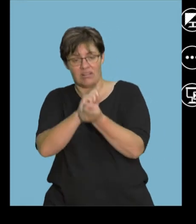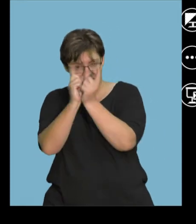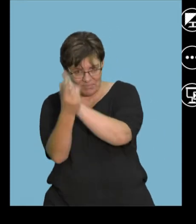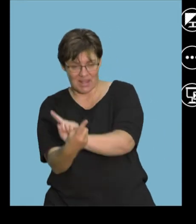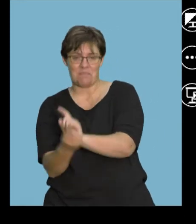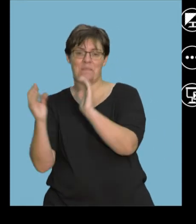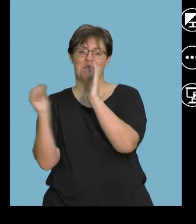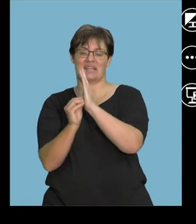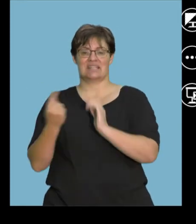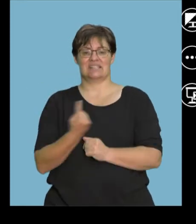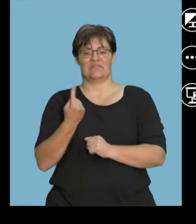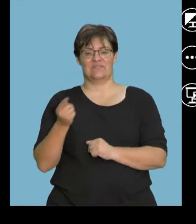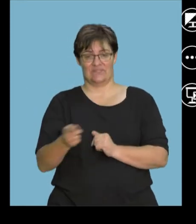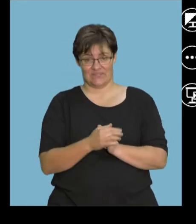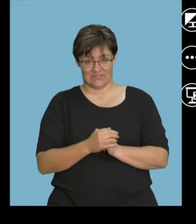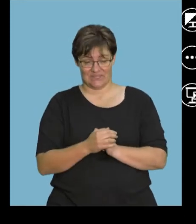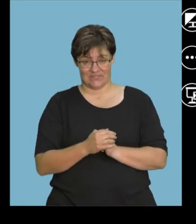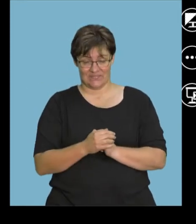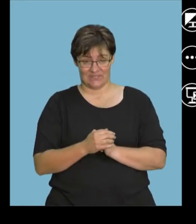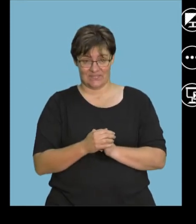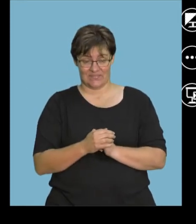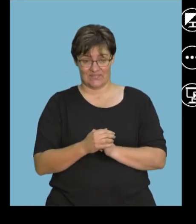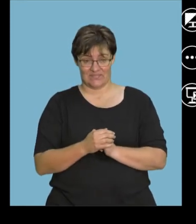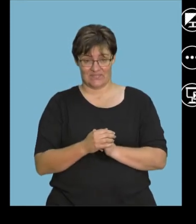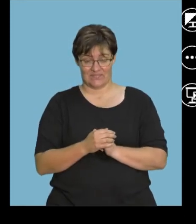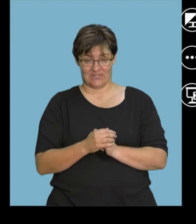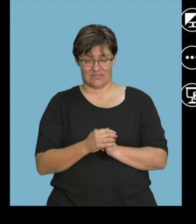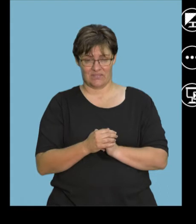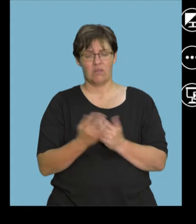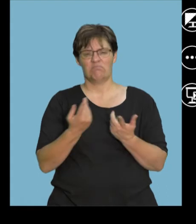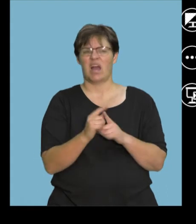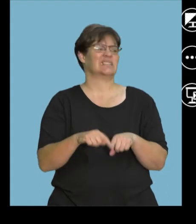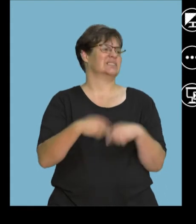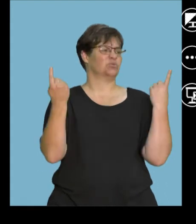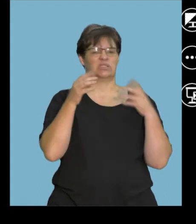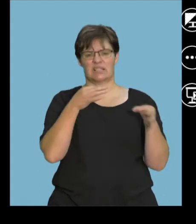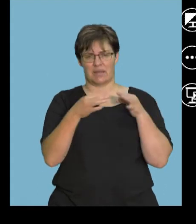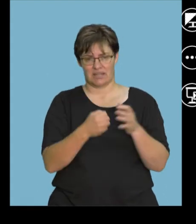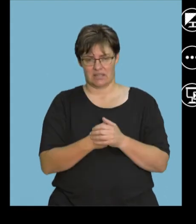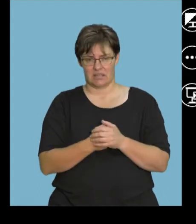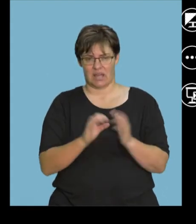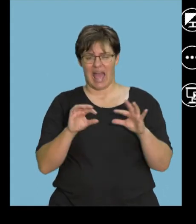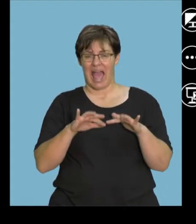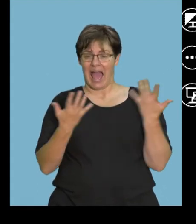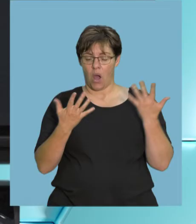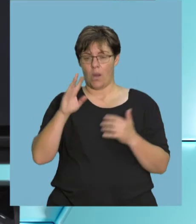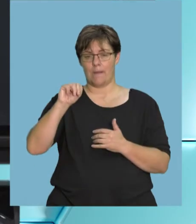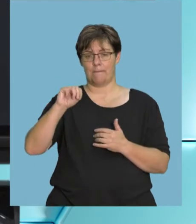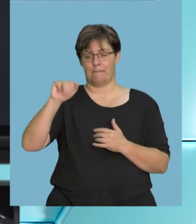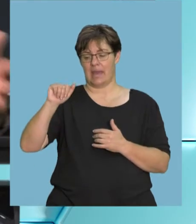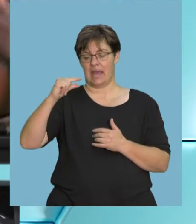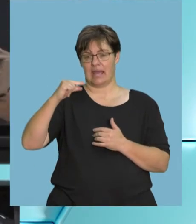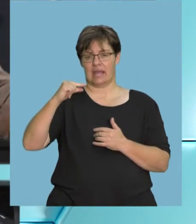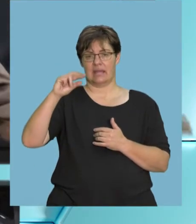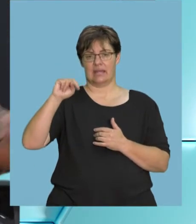these materials, they actually become magnetized. So the question is, let's put it in a different way. How